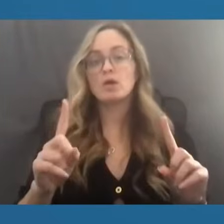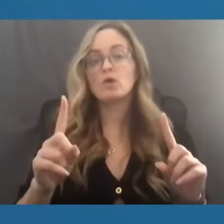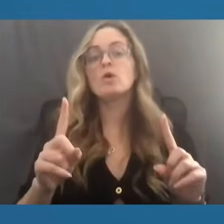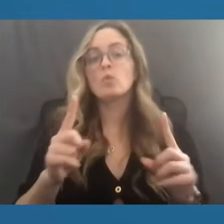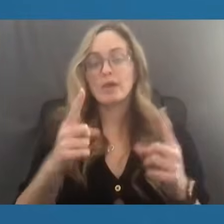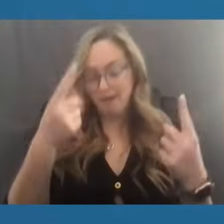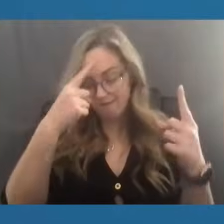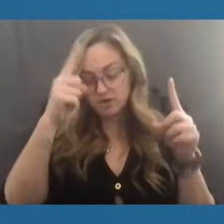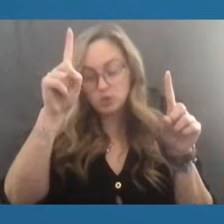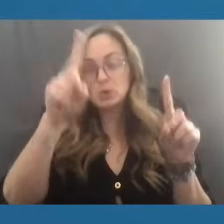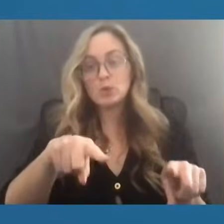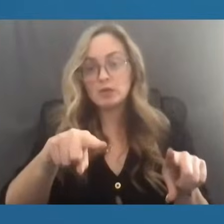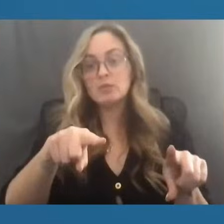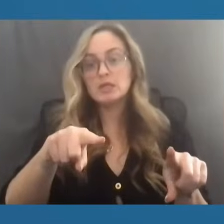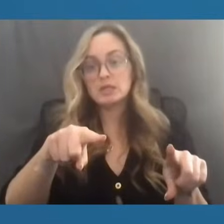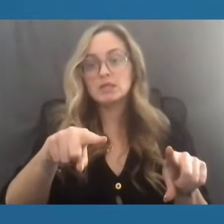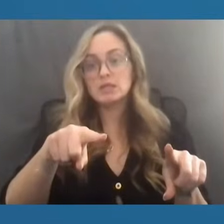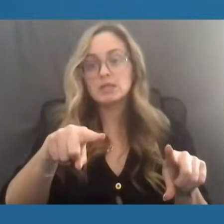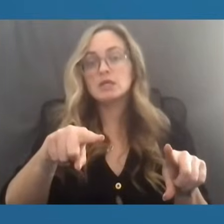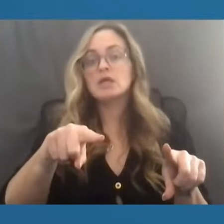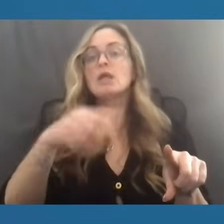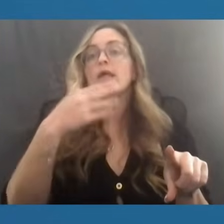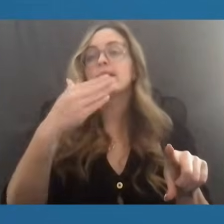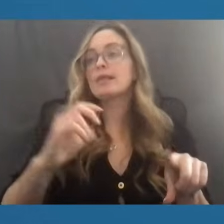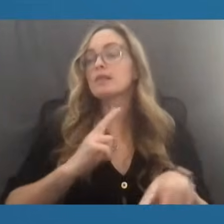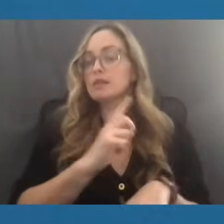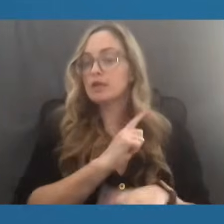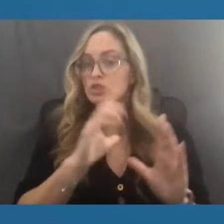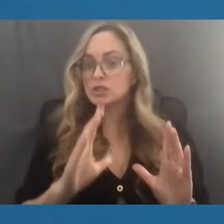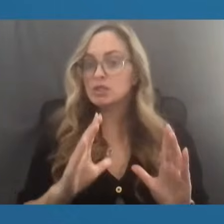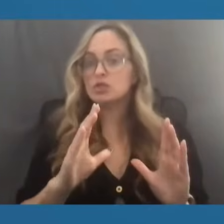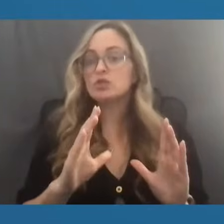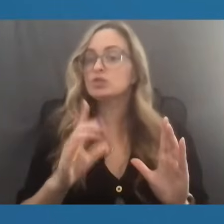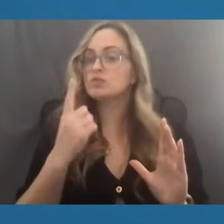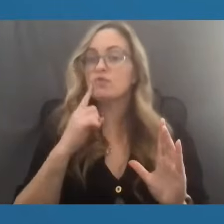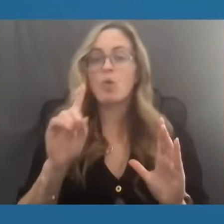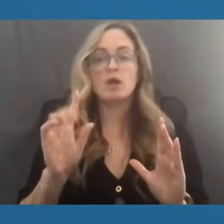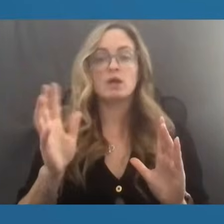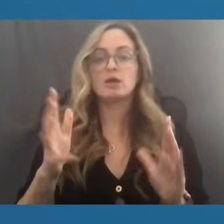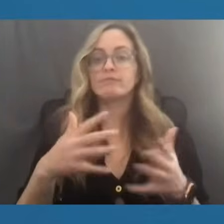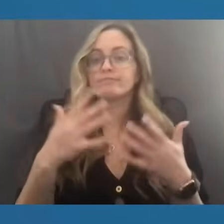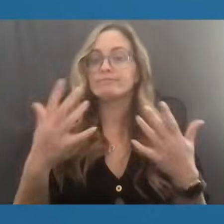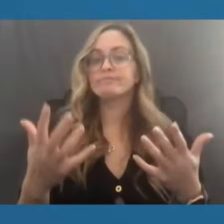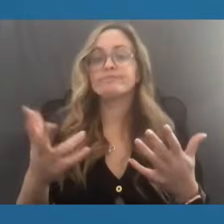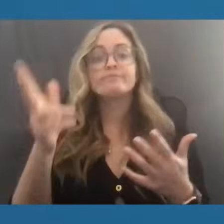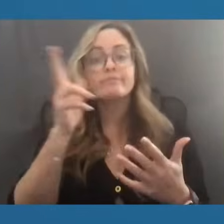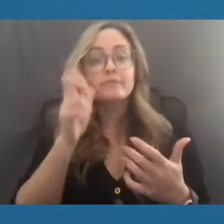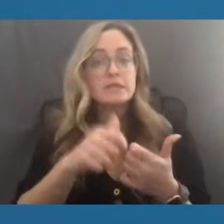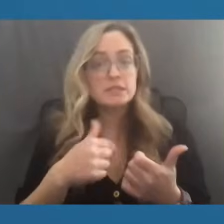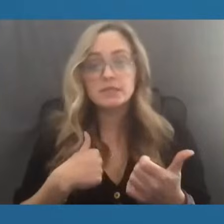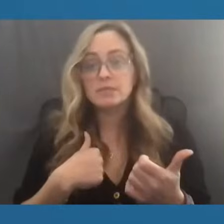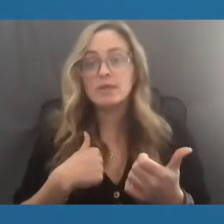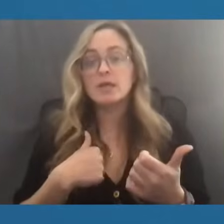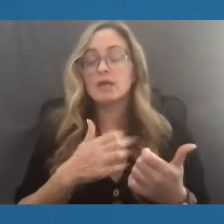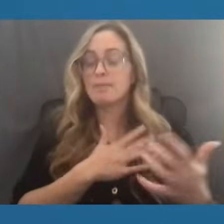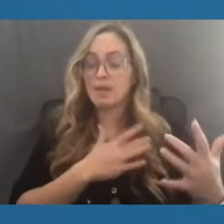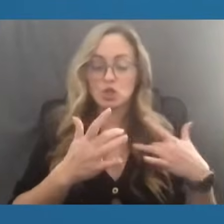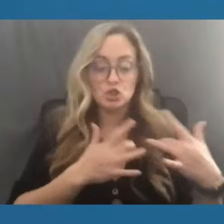agreement, and I thank the legislators for listening to me and my